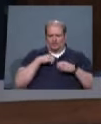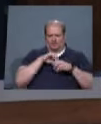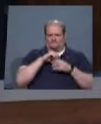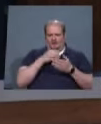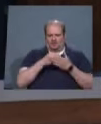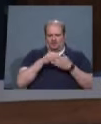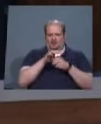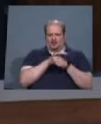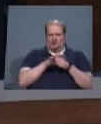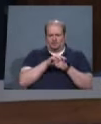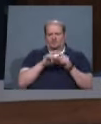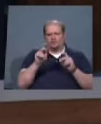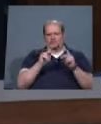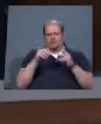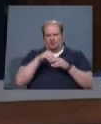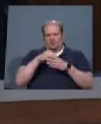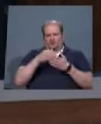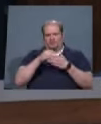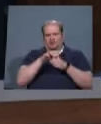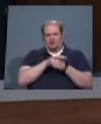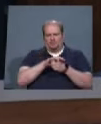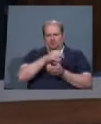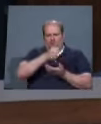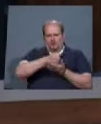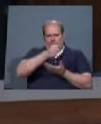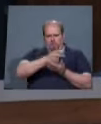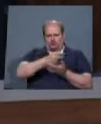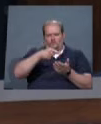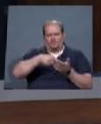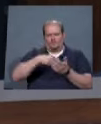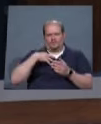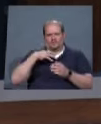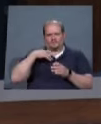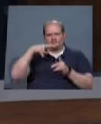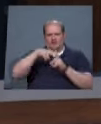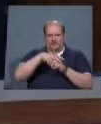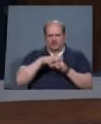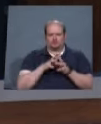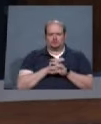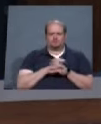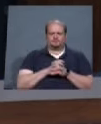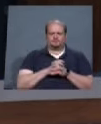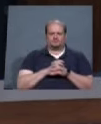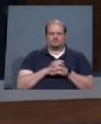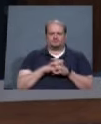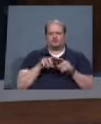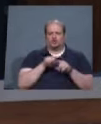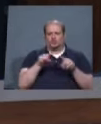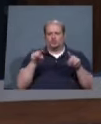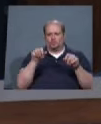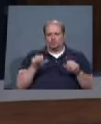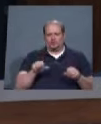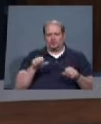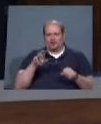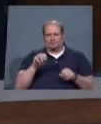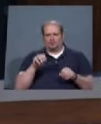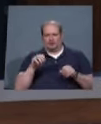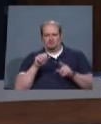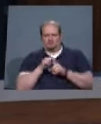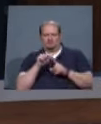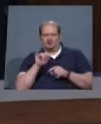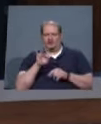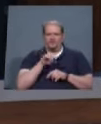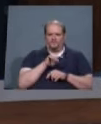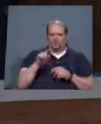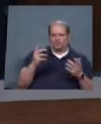neighborhood. The people in the neighborhood has approved this application. So you can be tricksy if you want